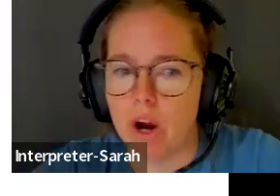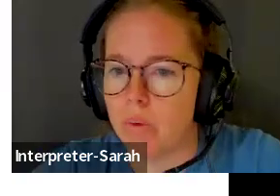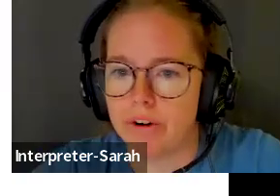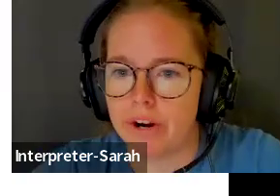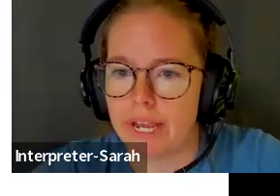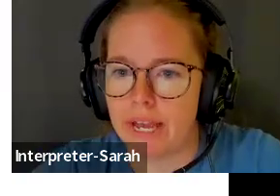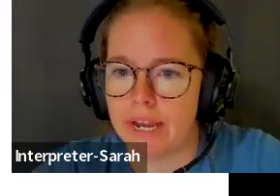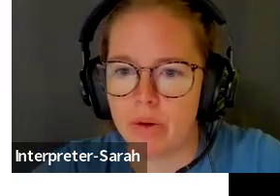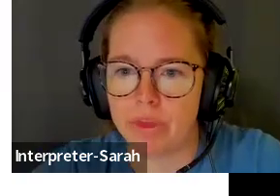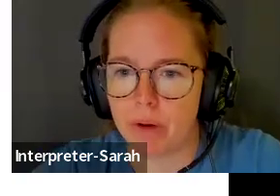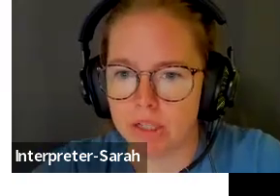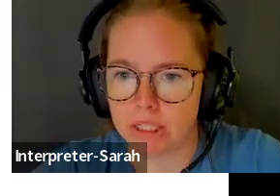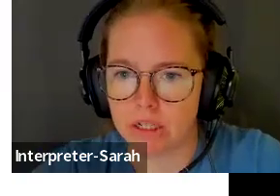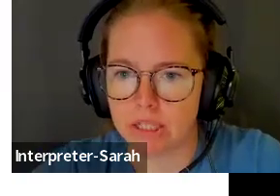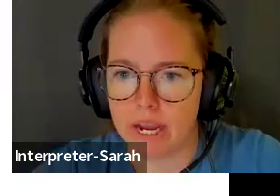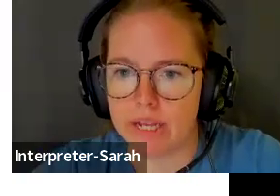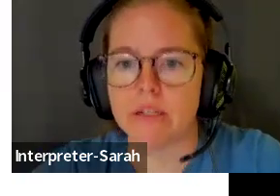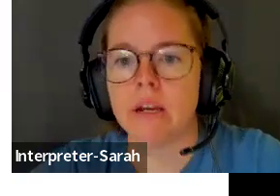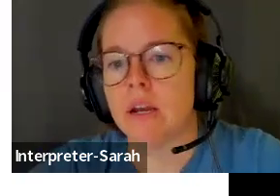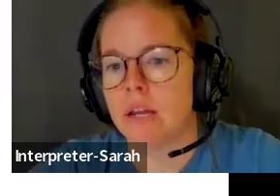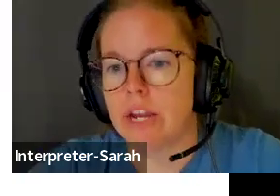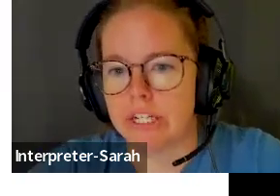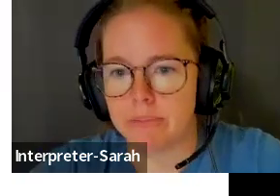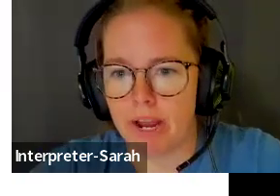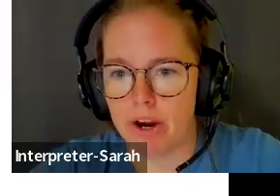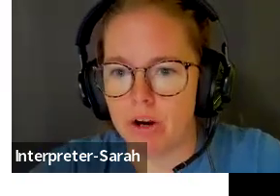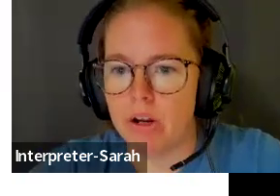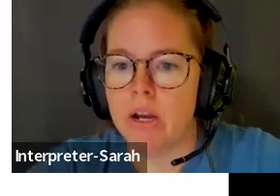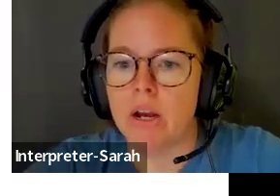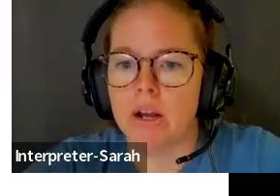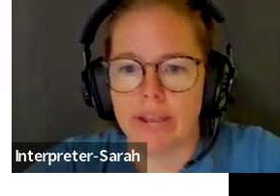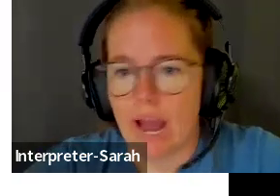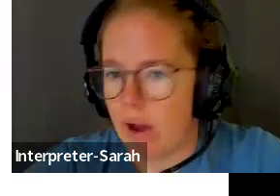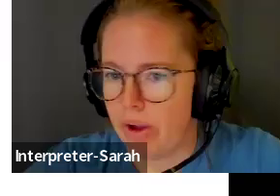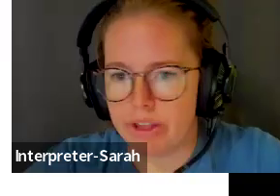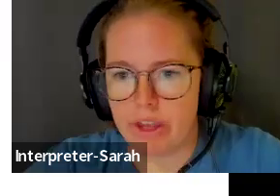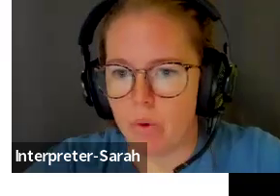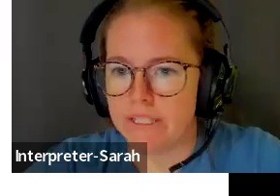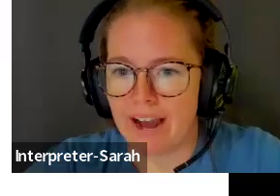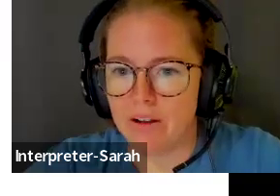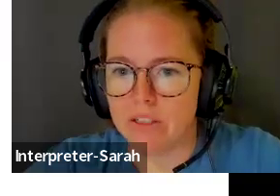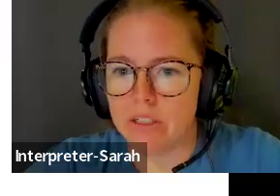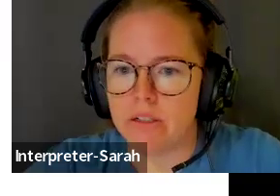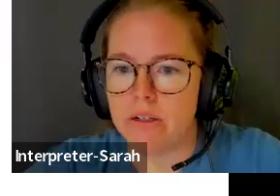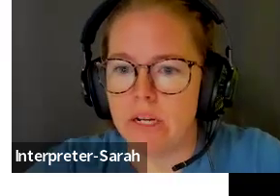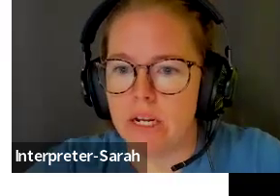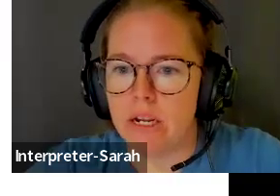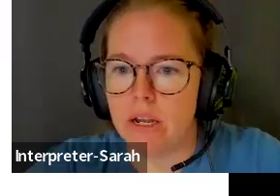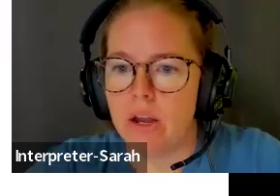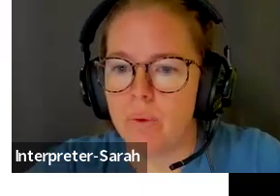And if you are wondering kind of what the process looks like here at Aspire, like how everything works